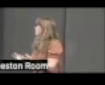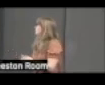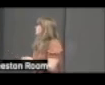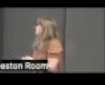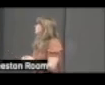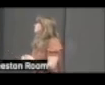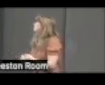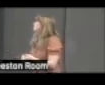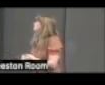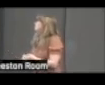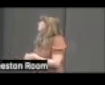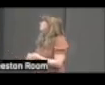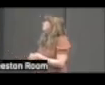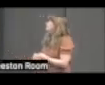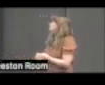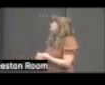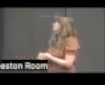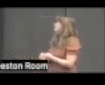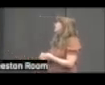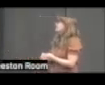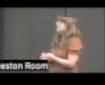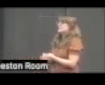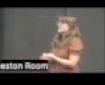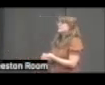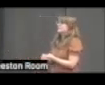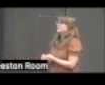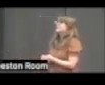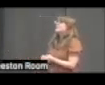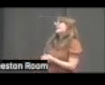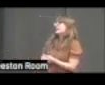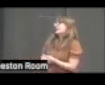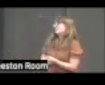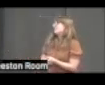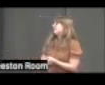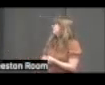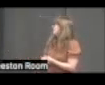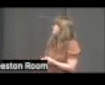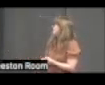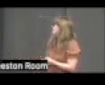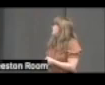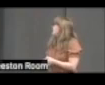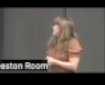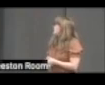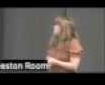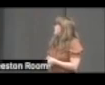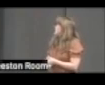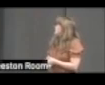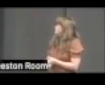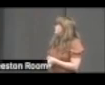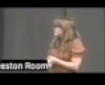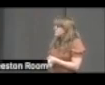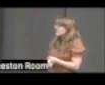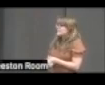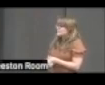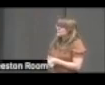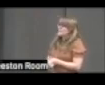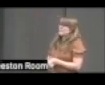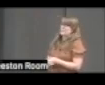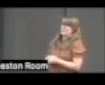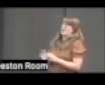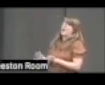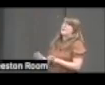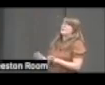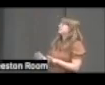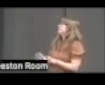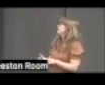with each other, right? So we have what's called behavioral incompatibility between the sexes, and then the breeding methods